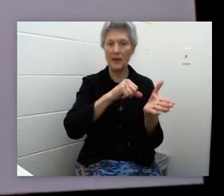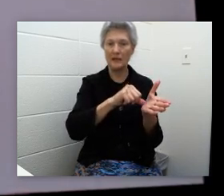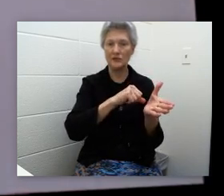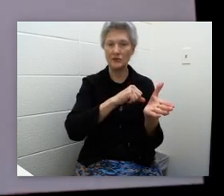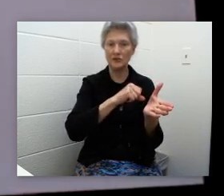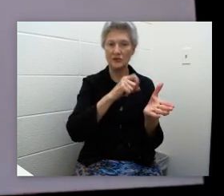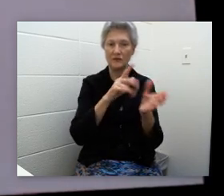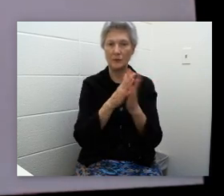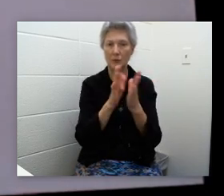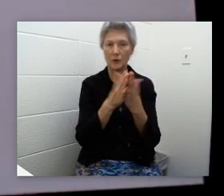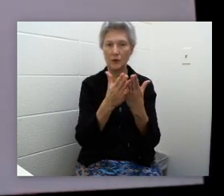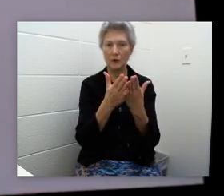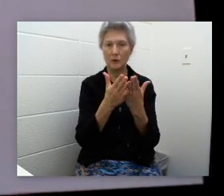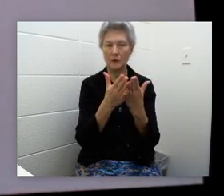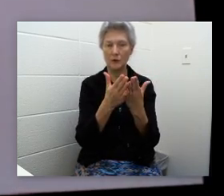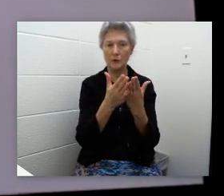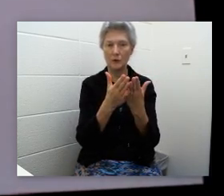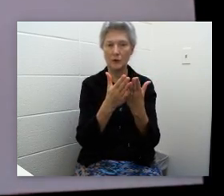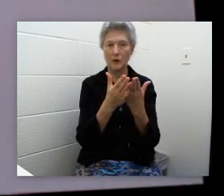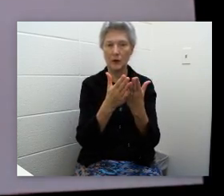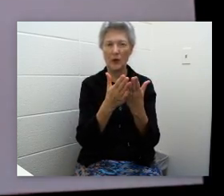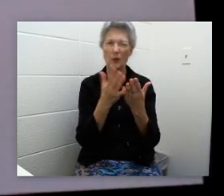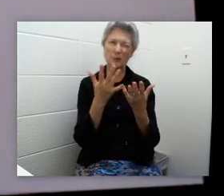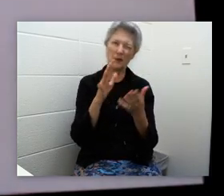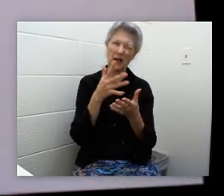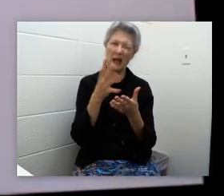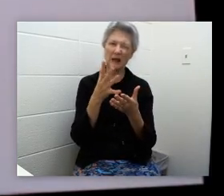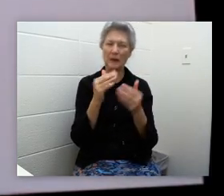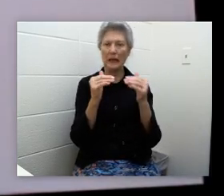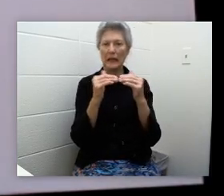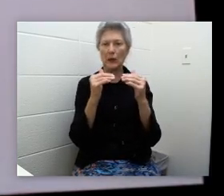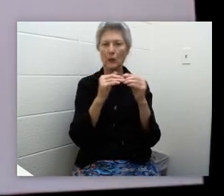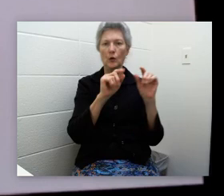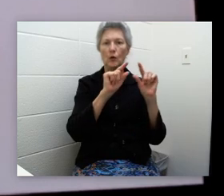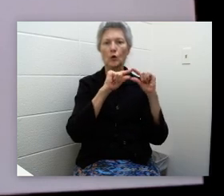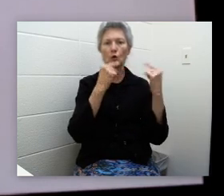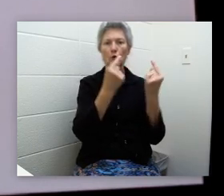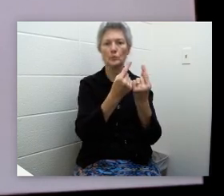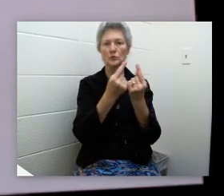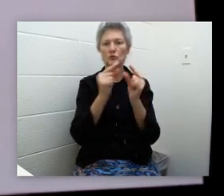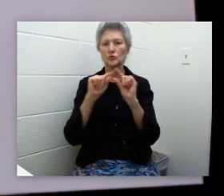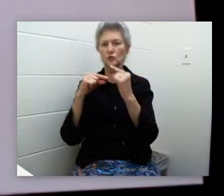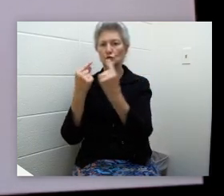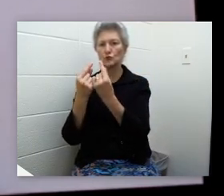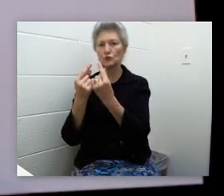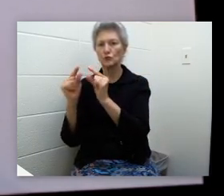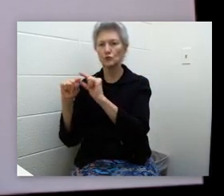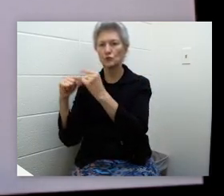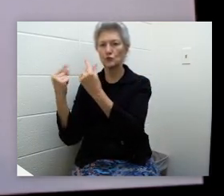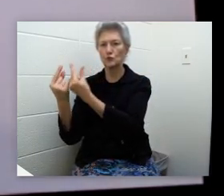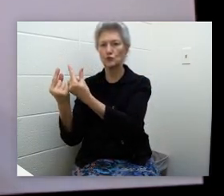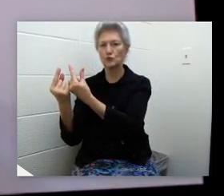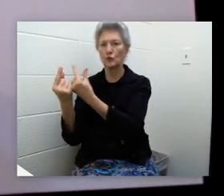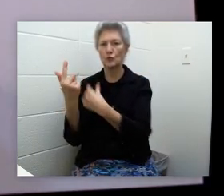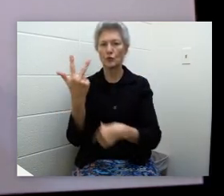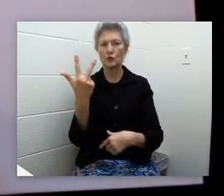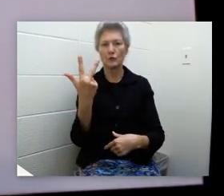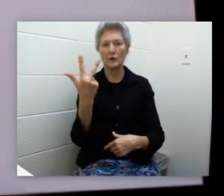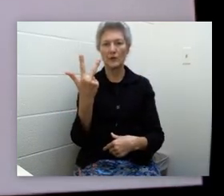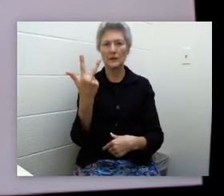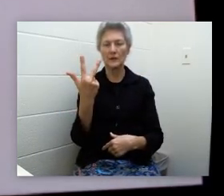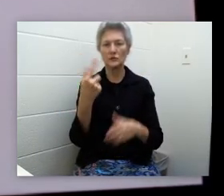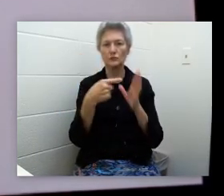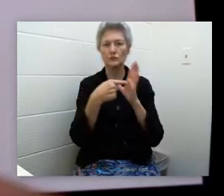of the book. Those are going to be kind of like my equal groups. So I'm going to draw 3 circles